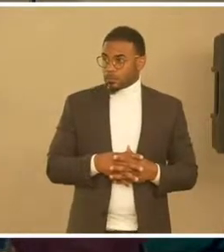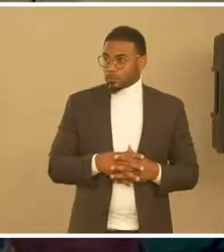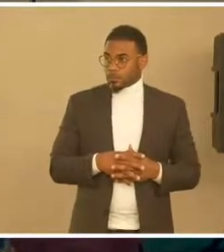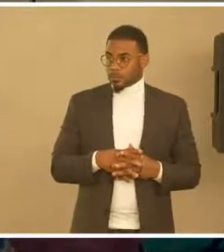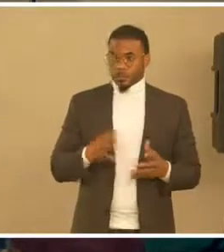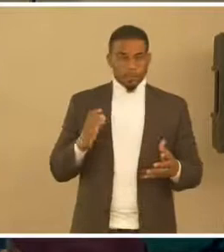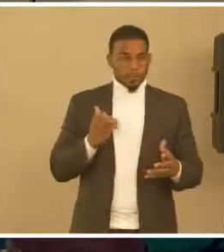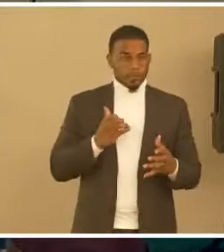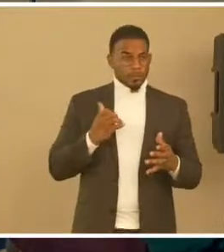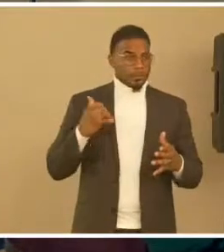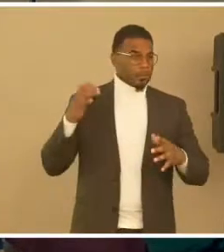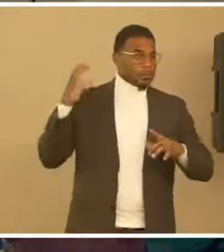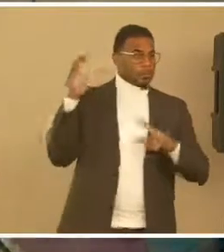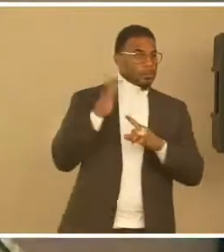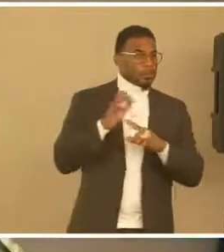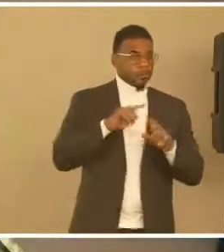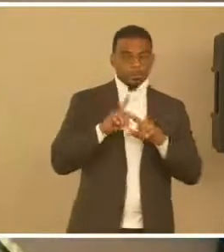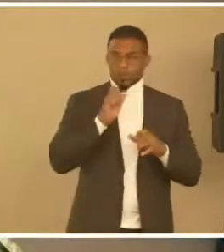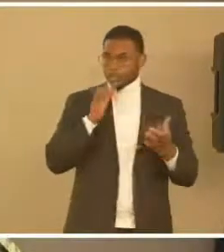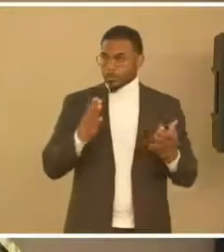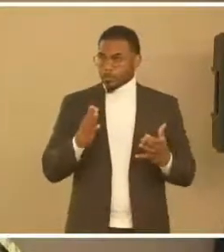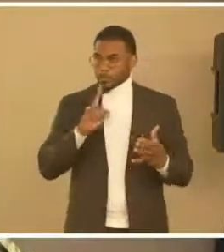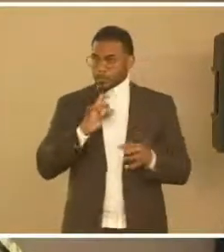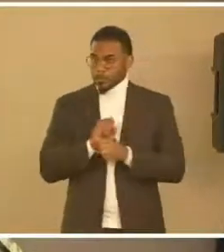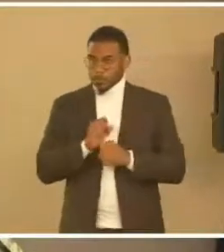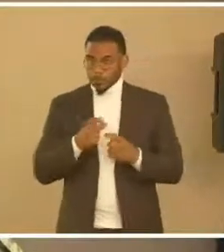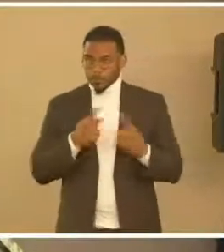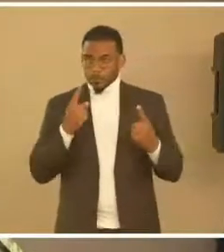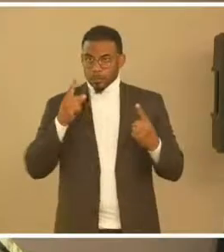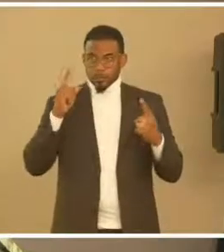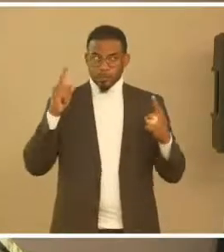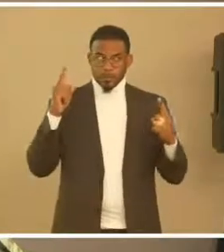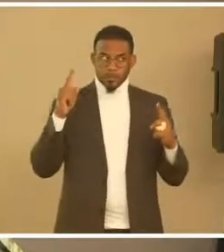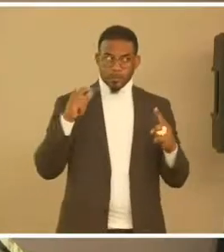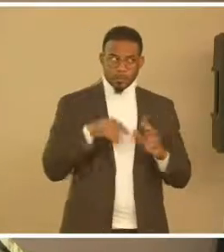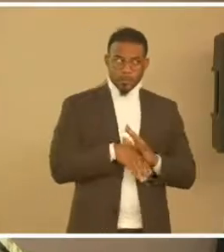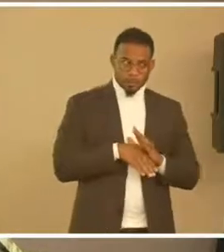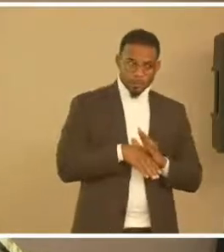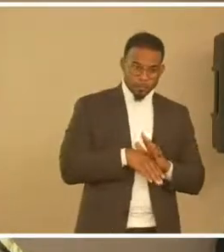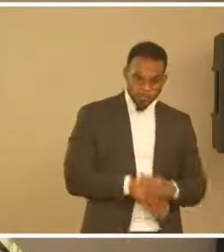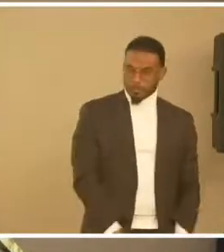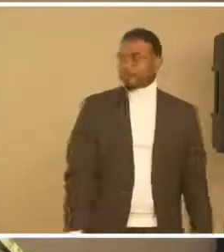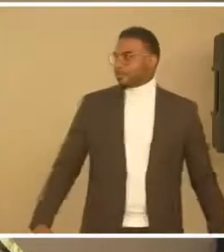And our grand prize is also not here. This is really anticlimactic.